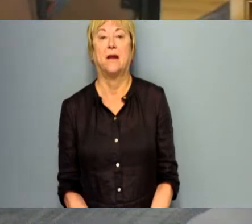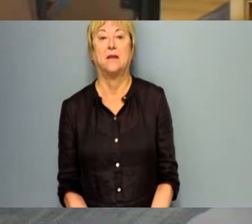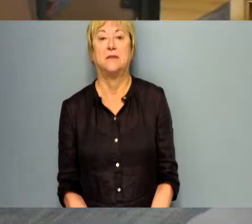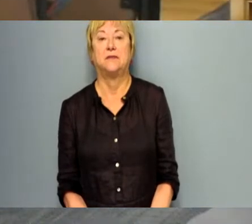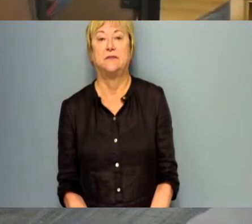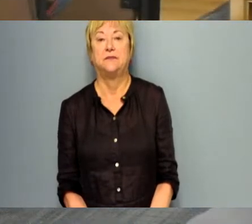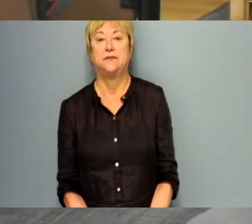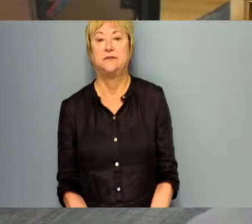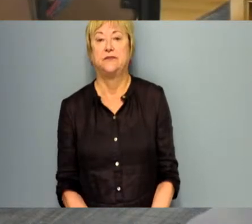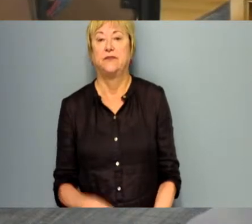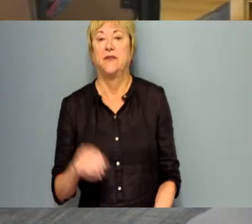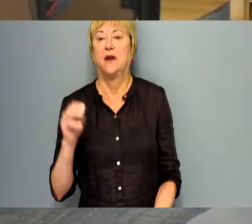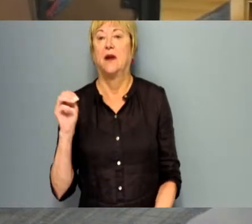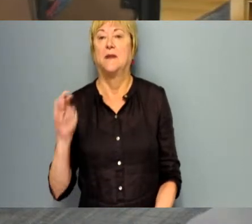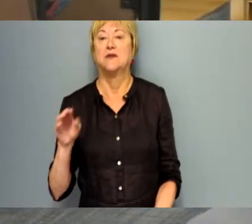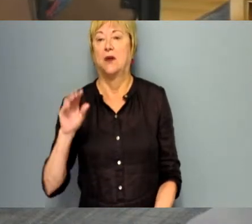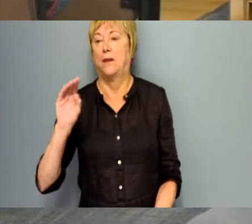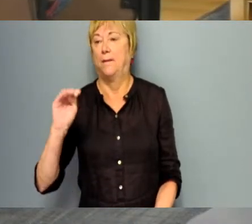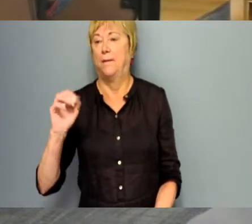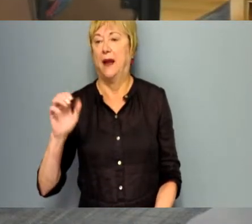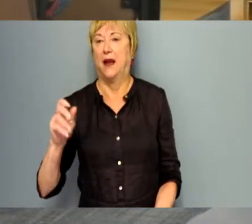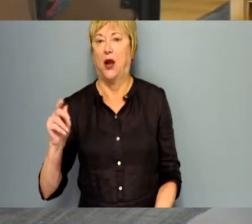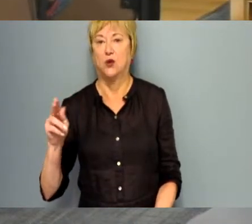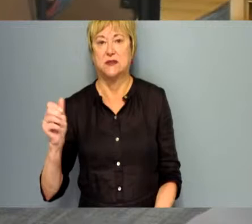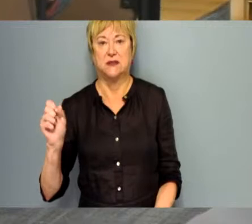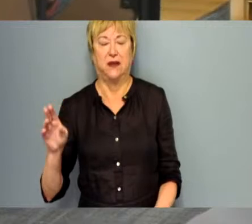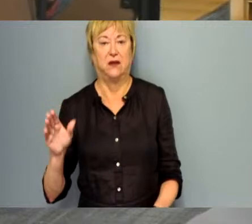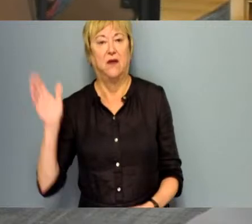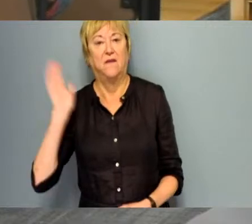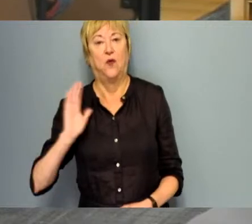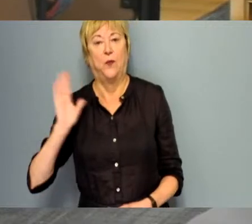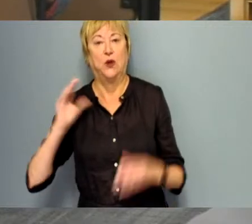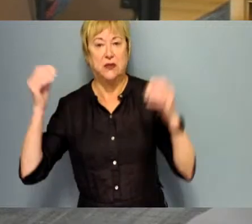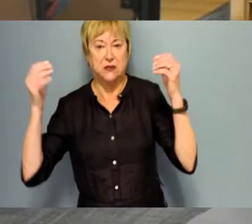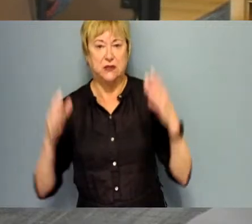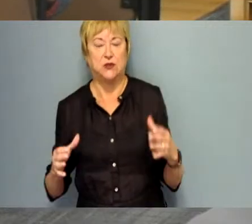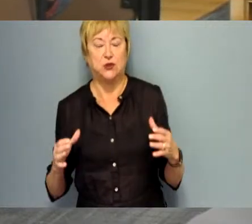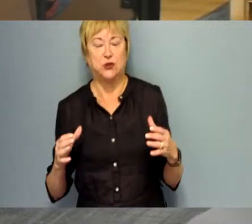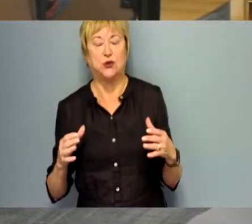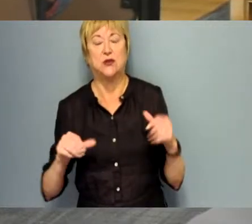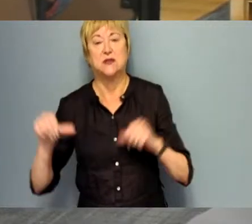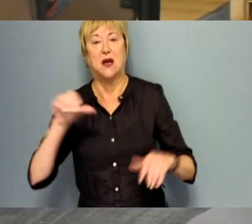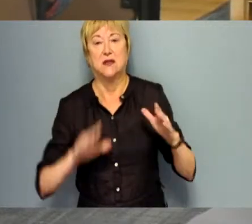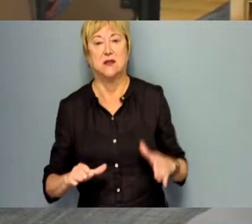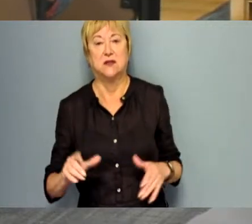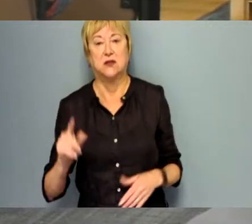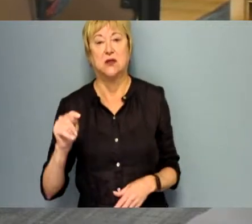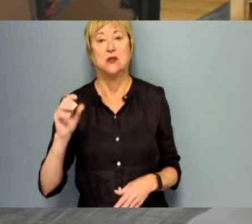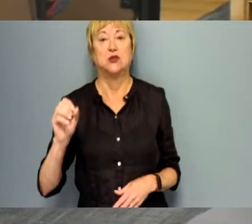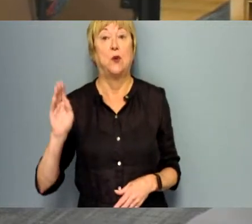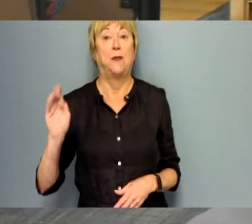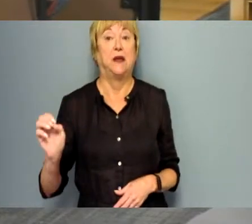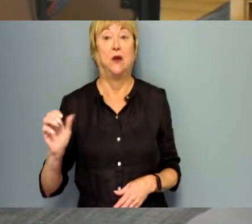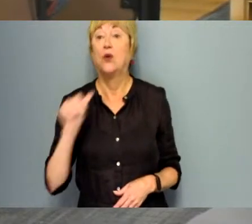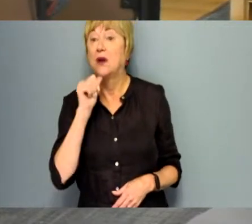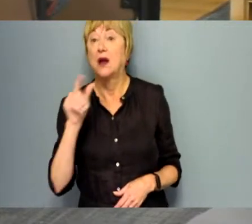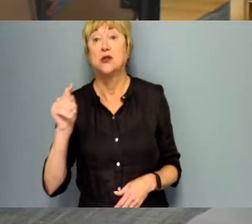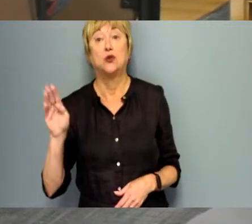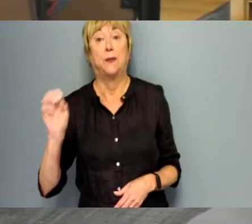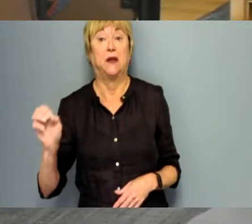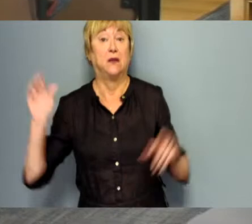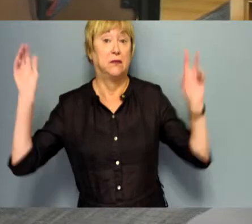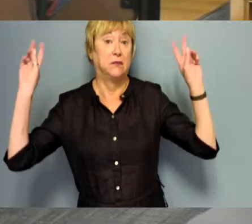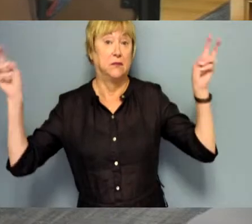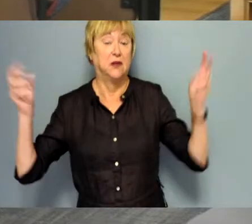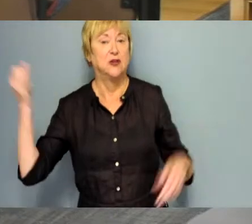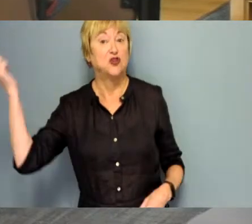Edward Mackhouse again, Buckingham, former teacher, scientist. To be or not to be, that's what Shakespeare says. What